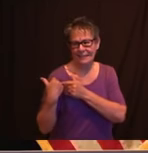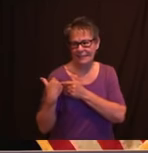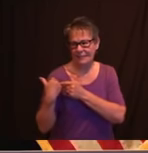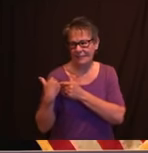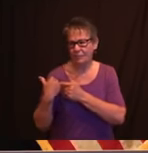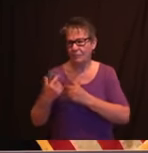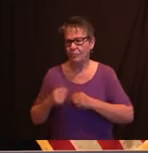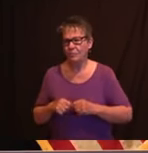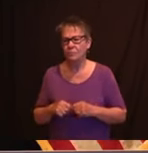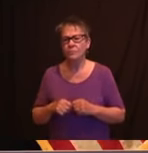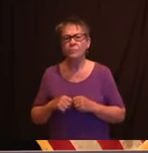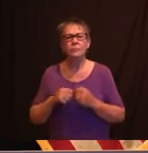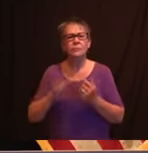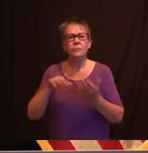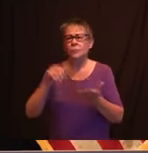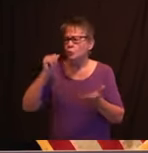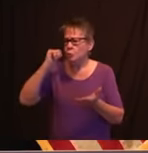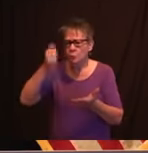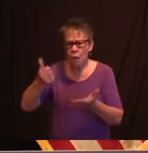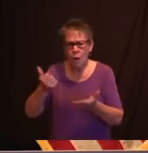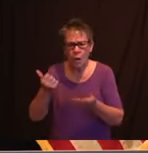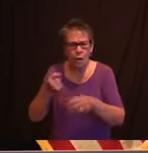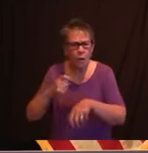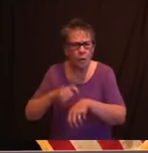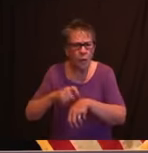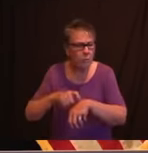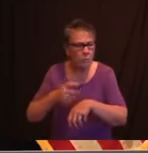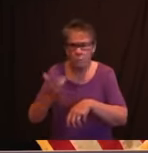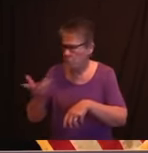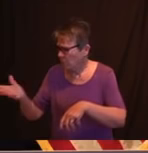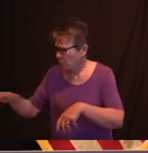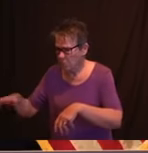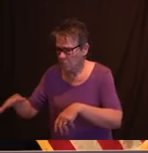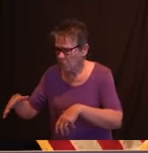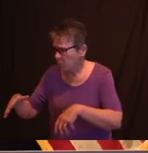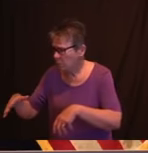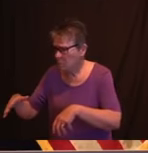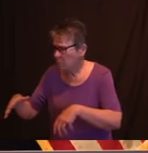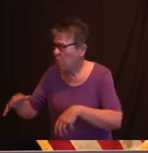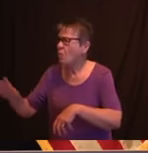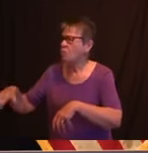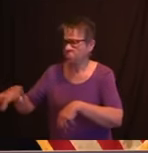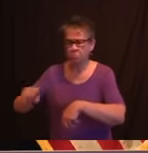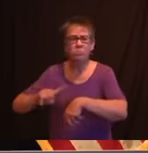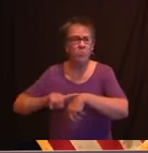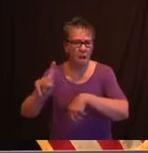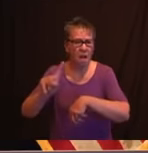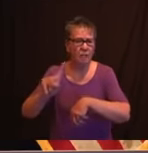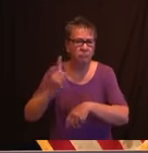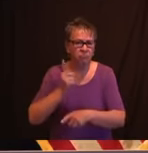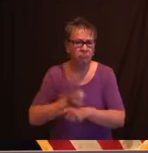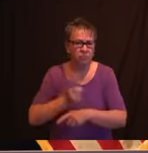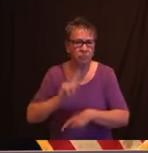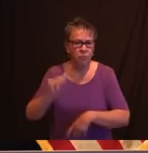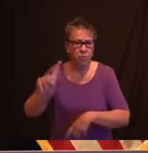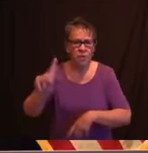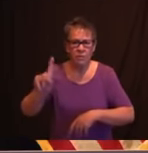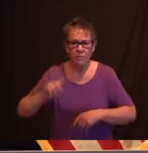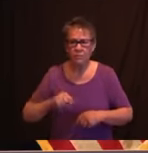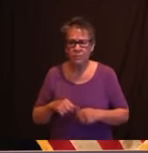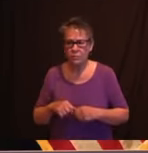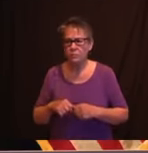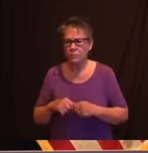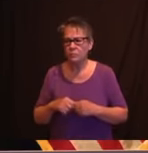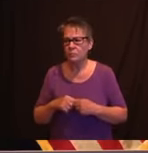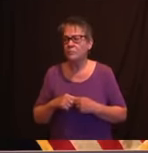Does that sound right to you? Unless you hear otherwise, which is always the caveat. We're going to, Ashley, is that you? I can barely make you out there. We're